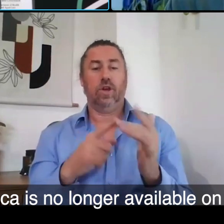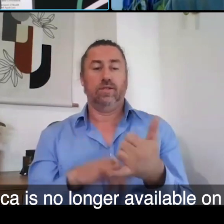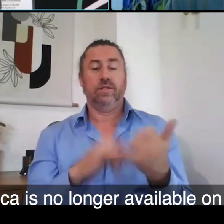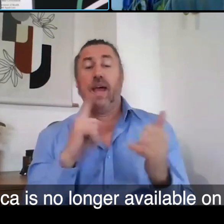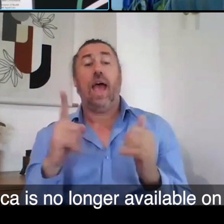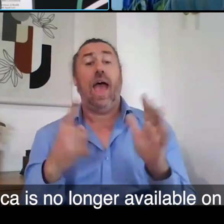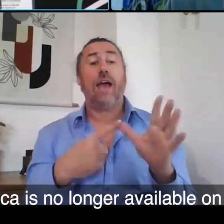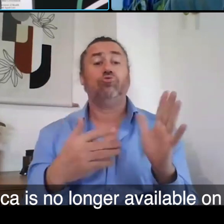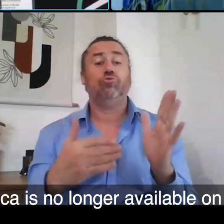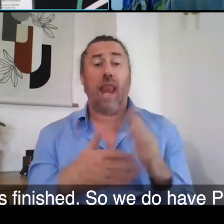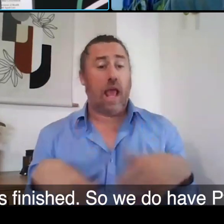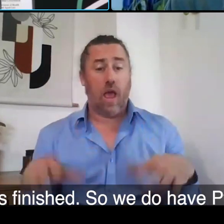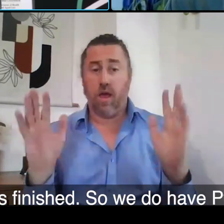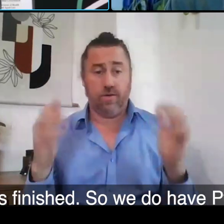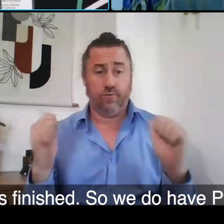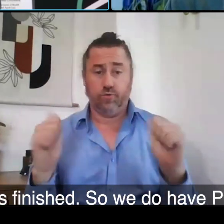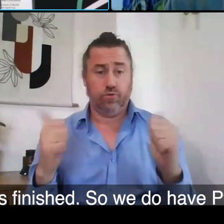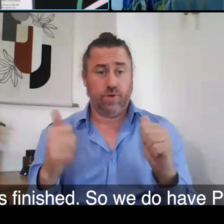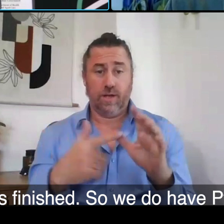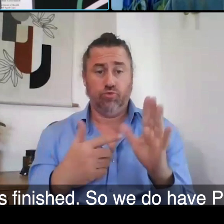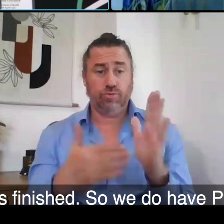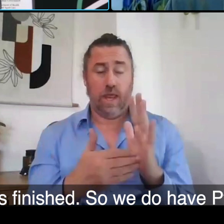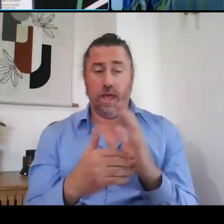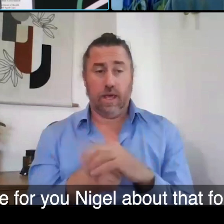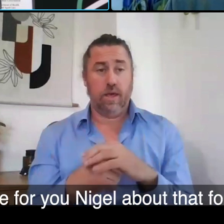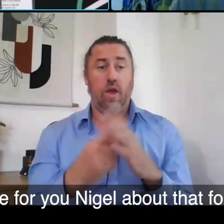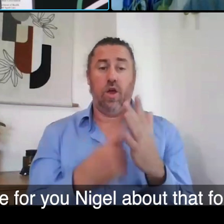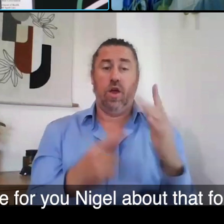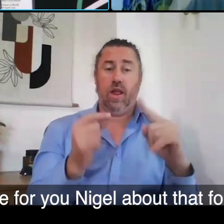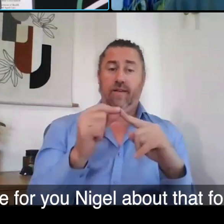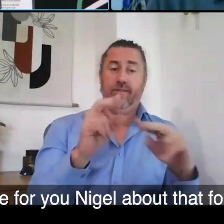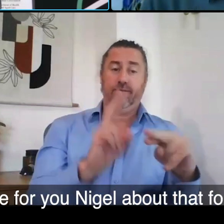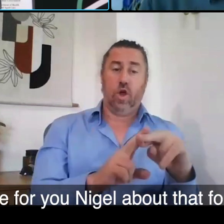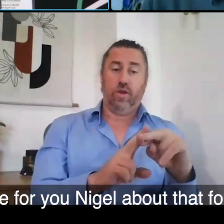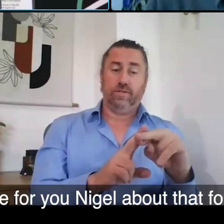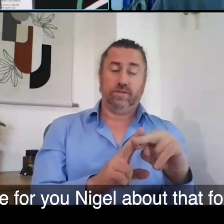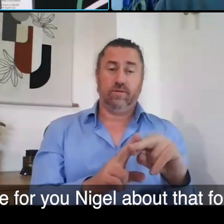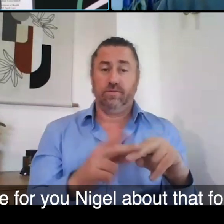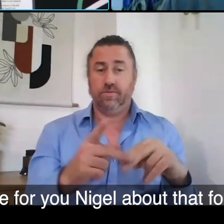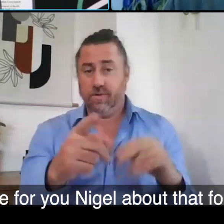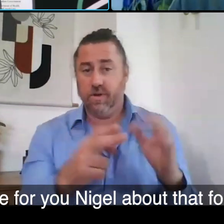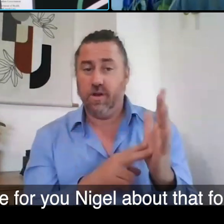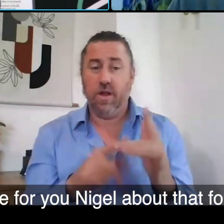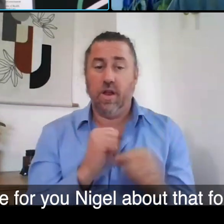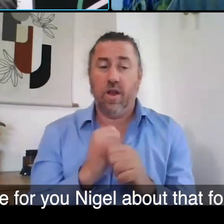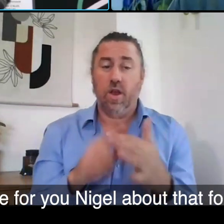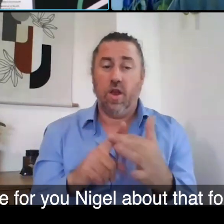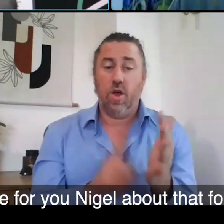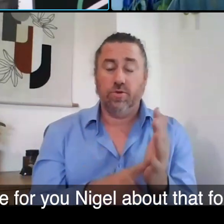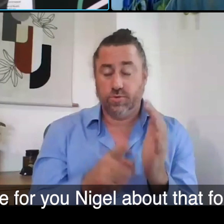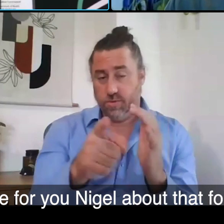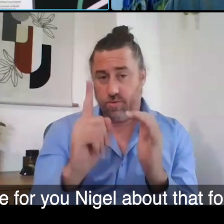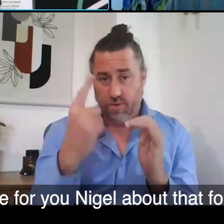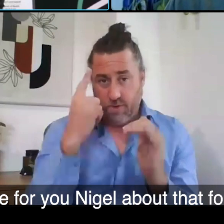longer available on the program that's finished. So we do have Pfizer, but probably one for you, Nigel, about that for